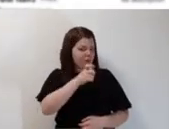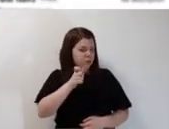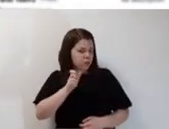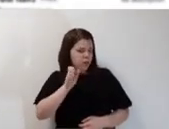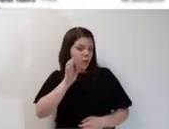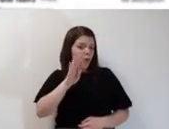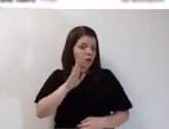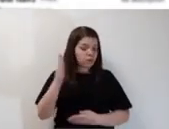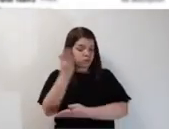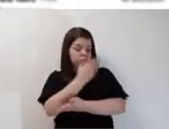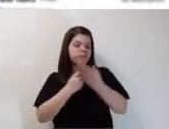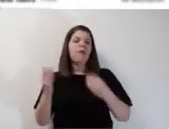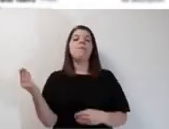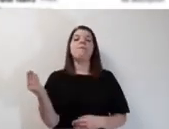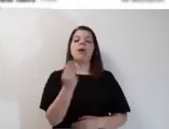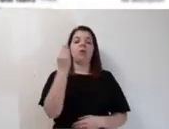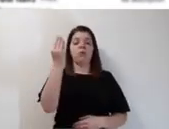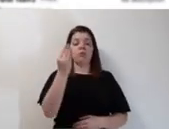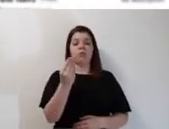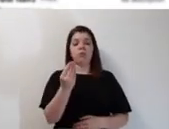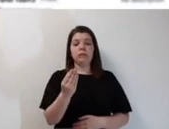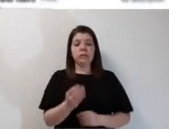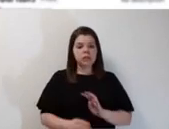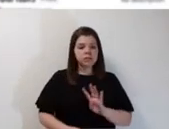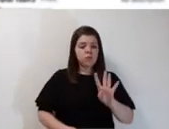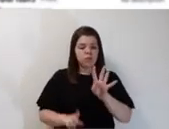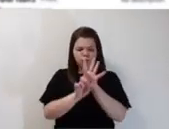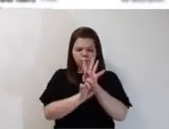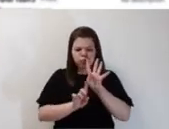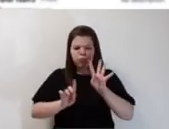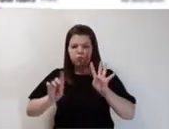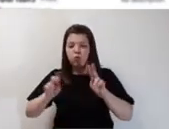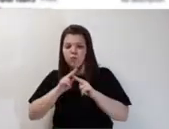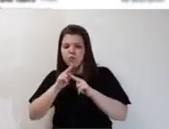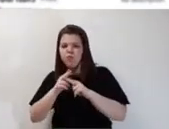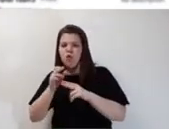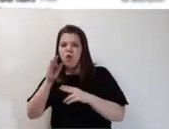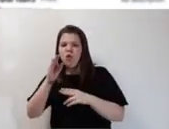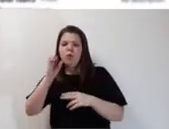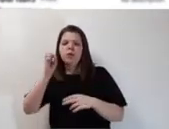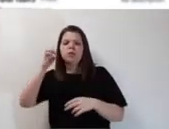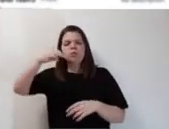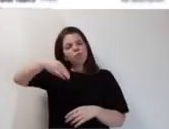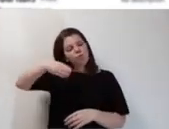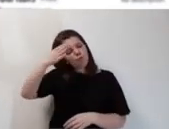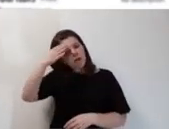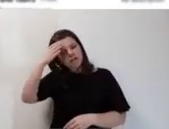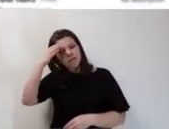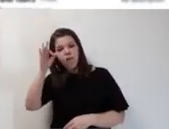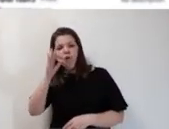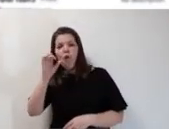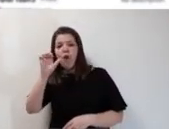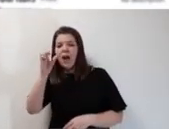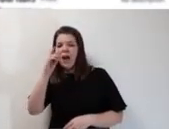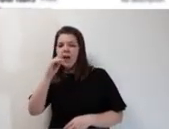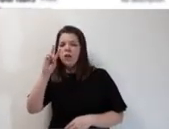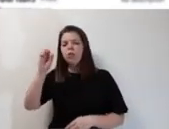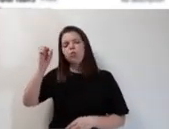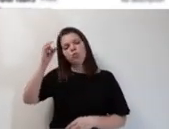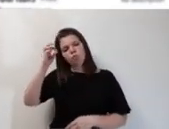One of the member of the team is the Scrum Master and is the person who tries to communicate with the